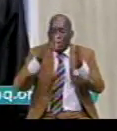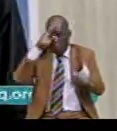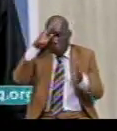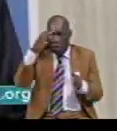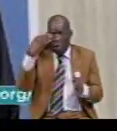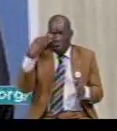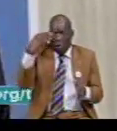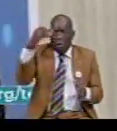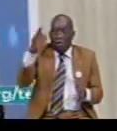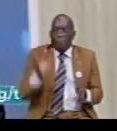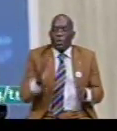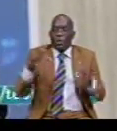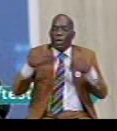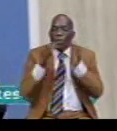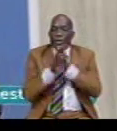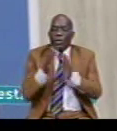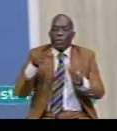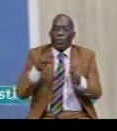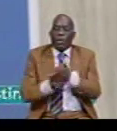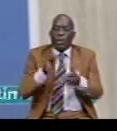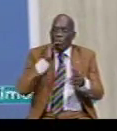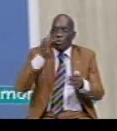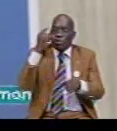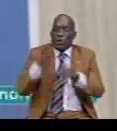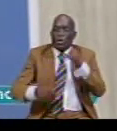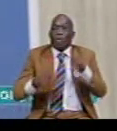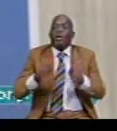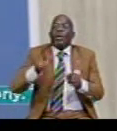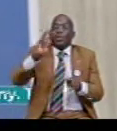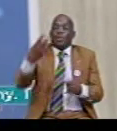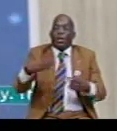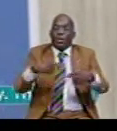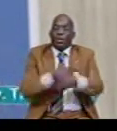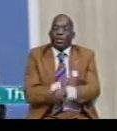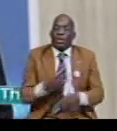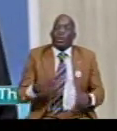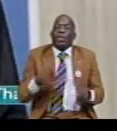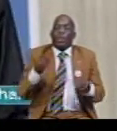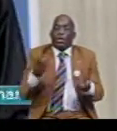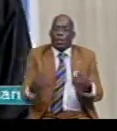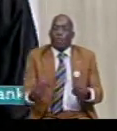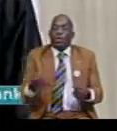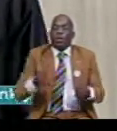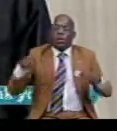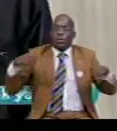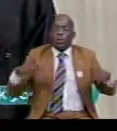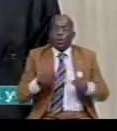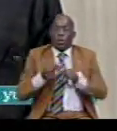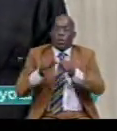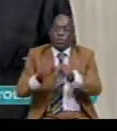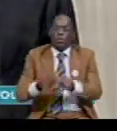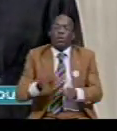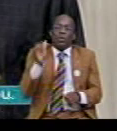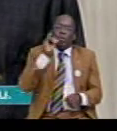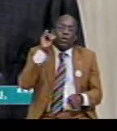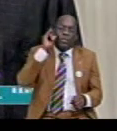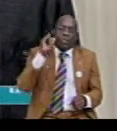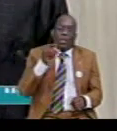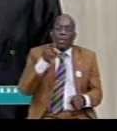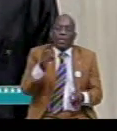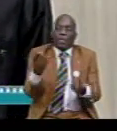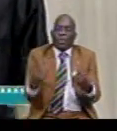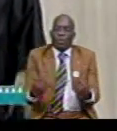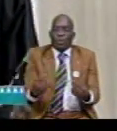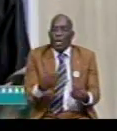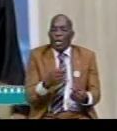came trusting God, the pain was still there. Surprisingly, yesterday, in fact, when I entered the crusade ground, I was like,